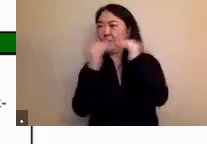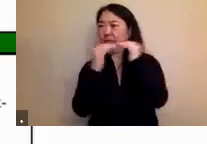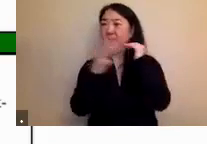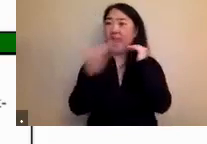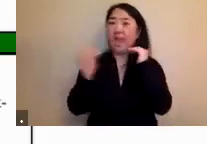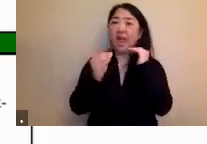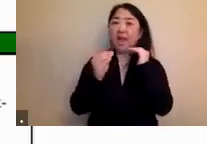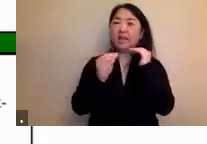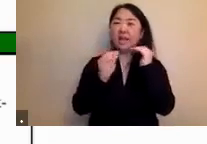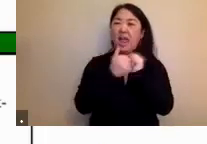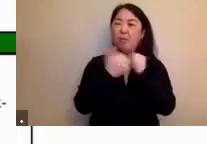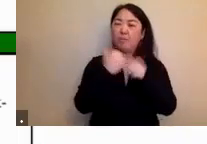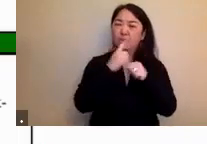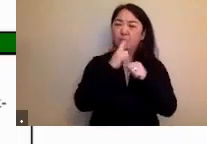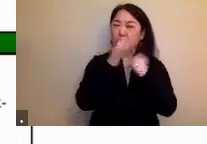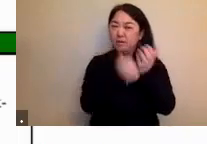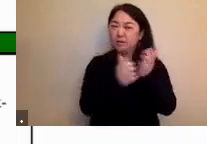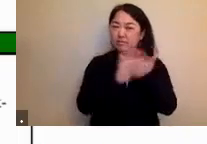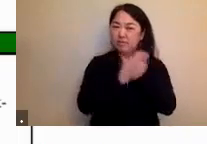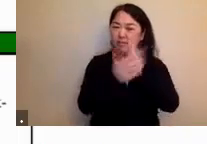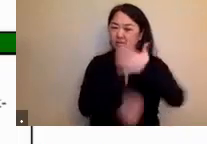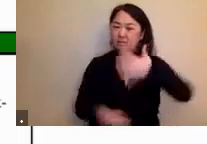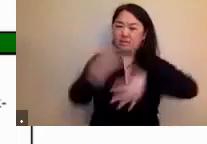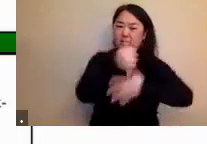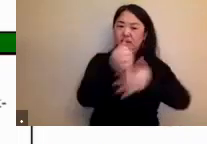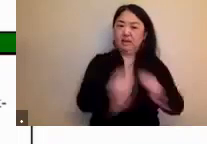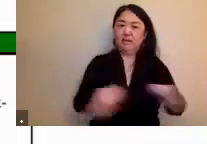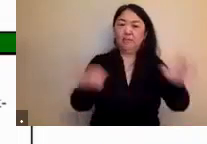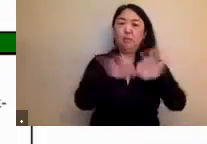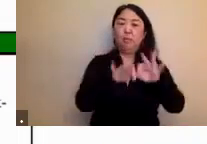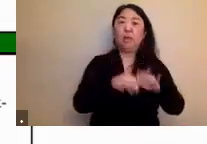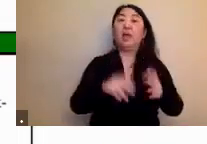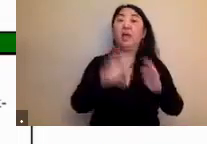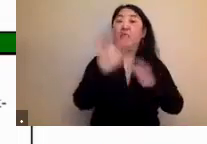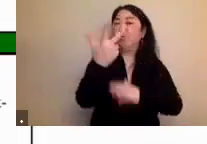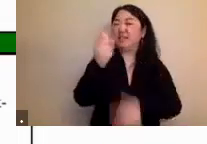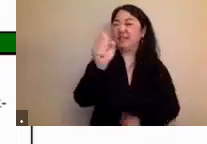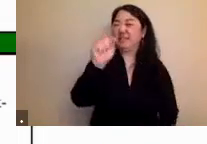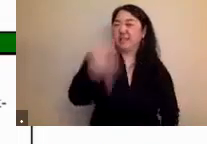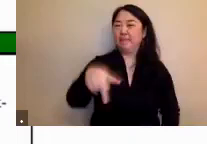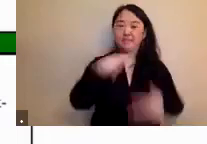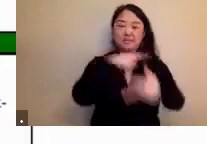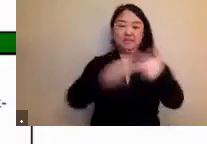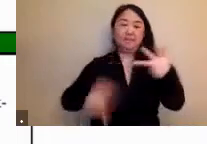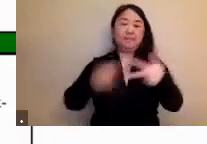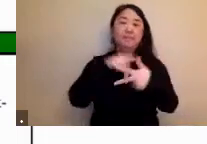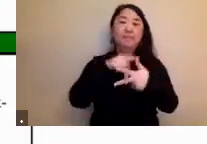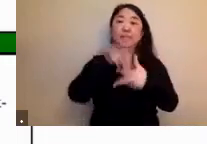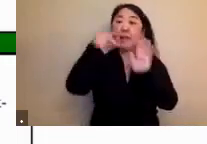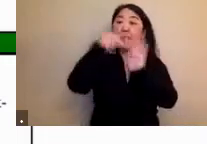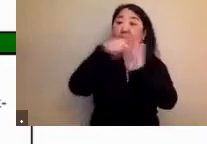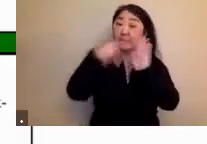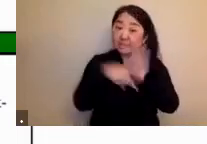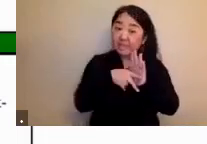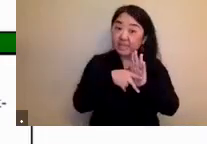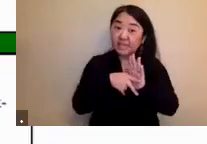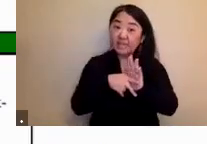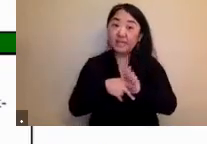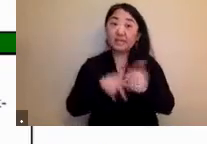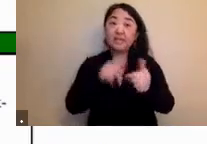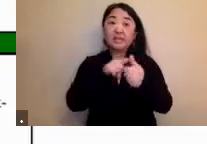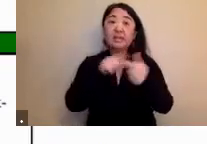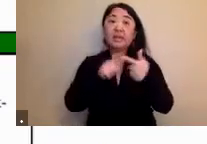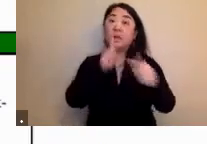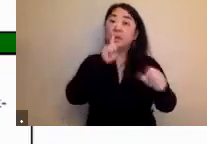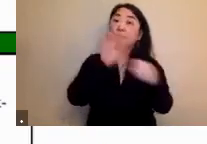some of the 3 steps that they use. They use policy. There's a commitment to